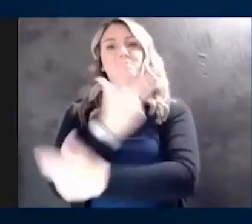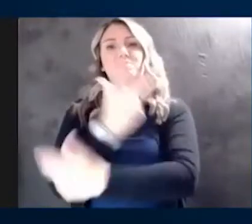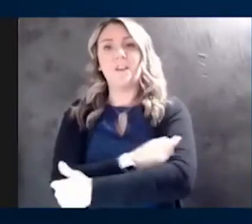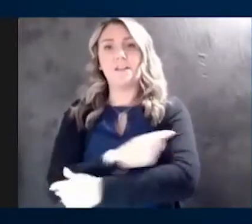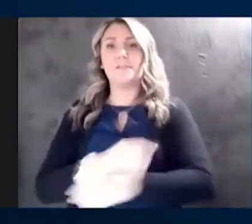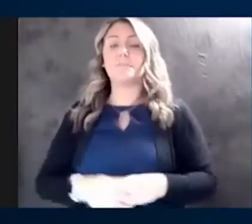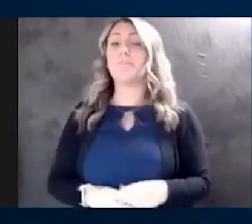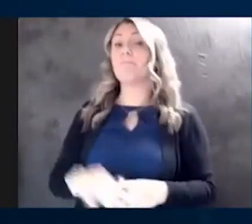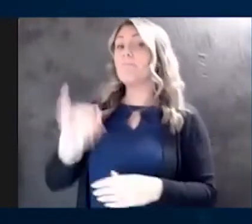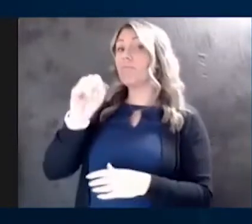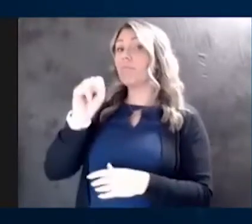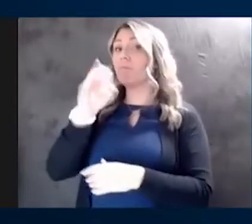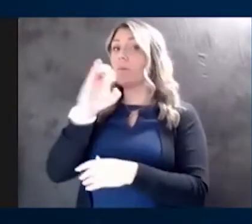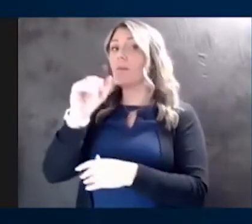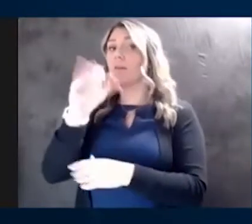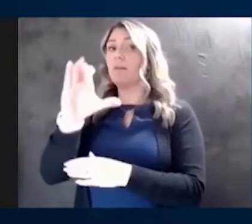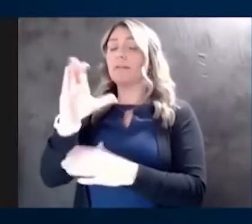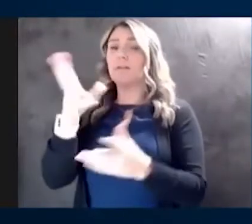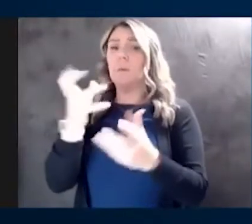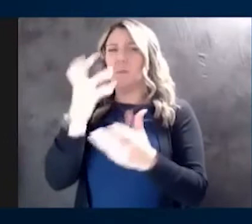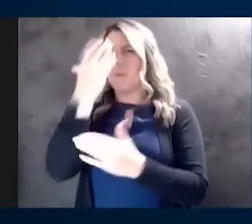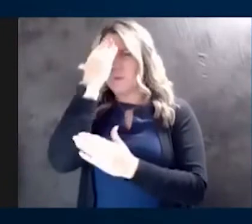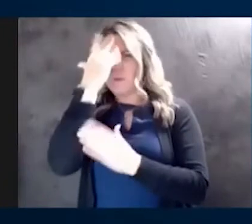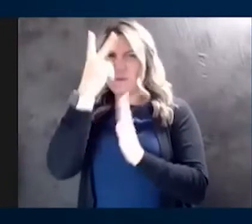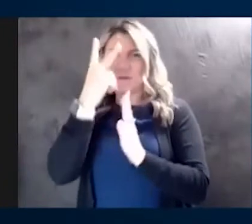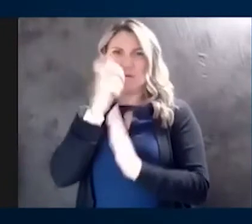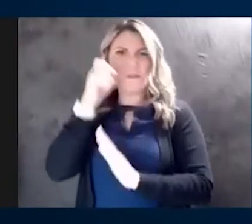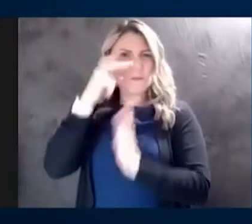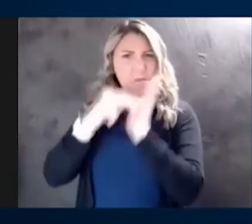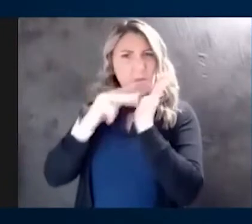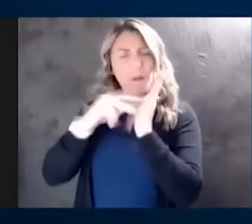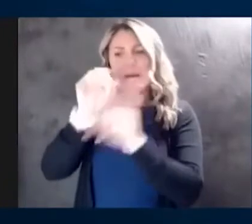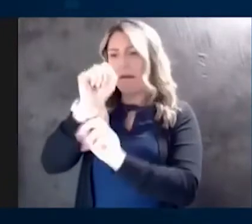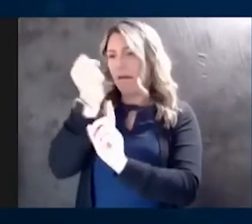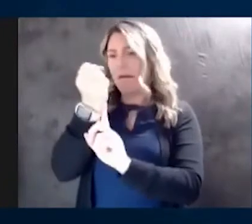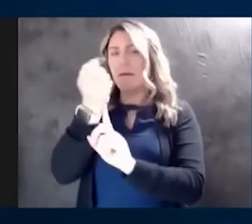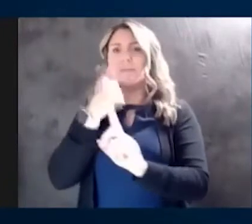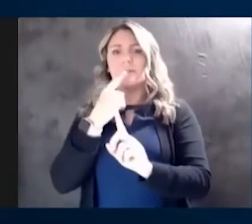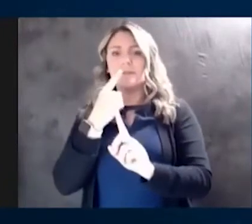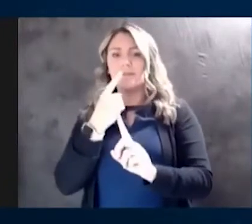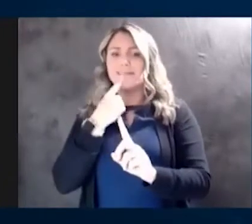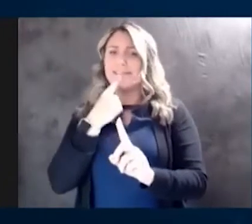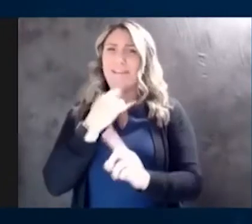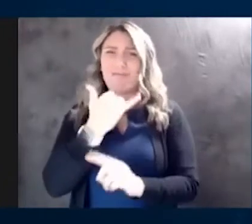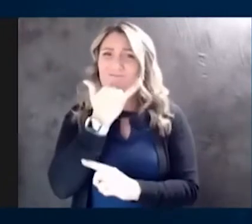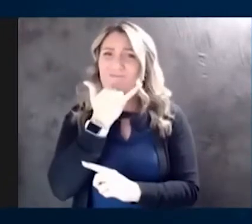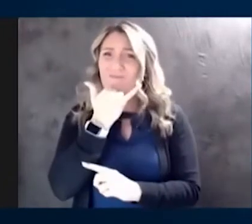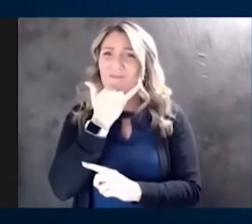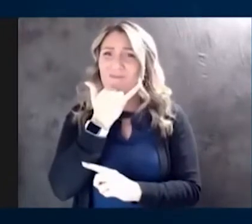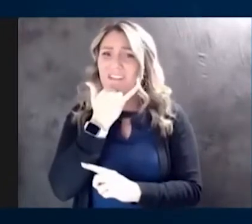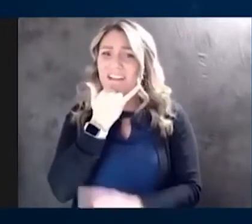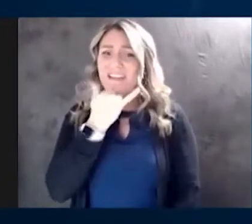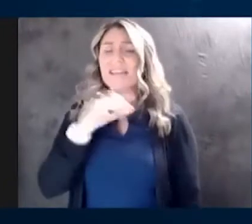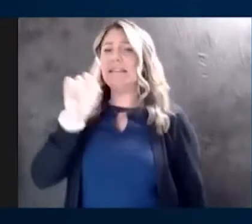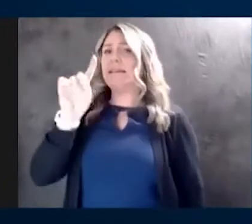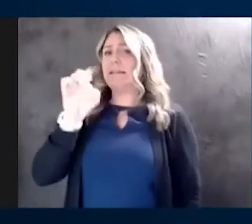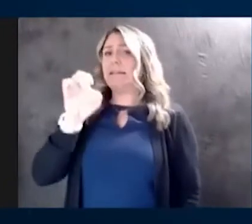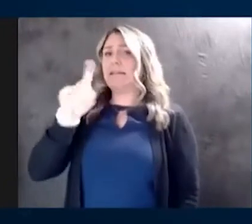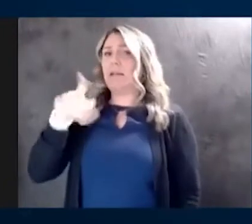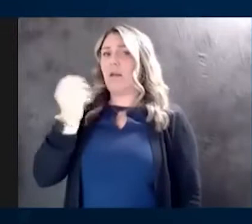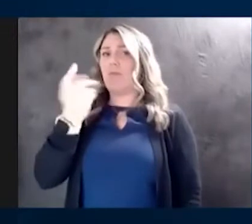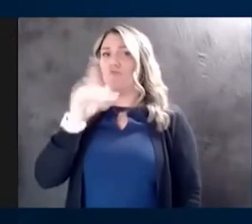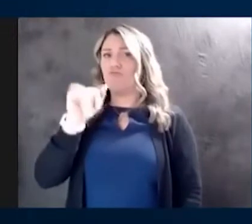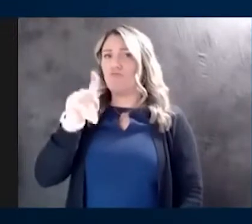he said yesterday he read something about cases of, and I will say this wrong, Guillain Barre? Mm-hmm. Did I say it right?